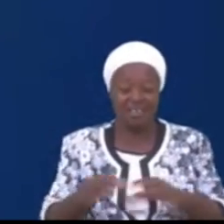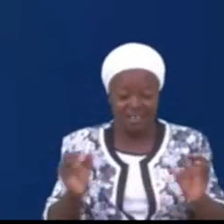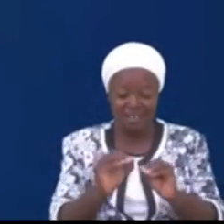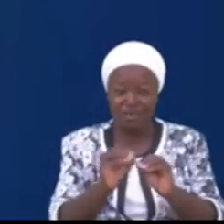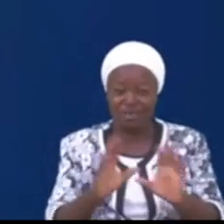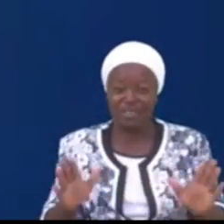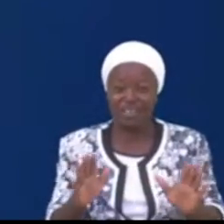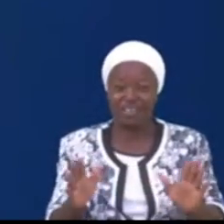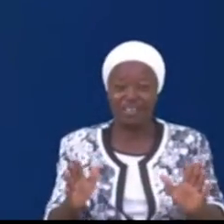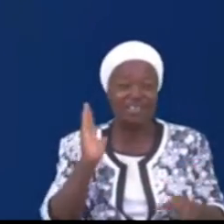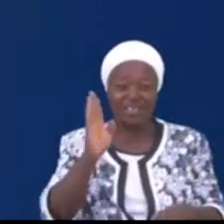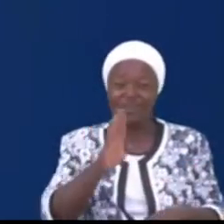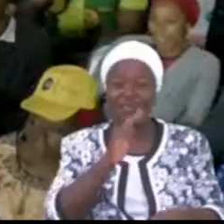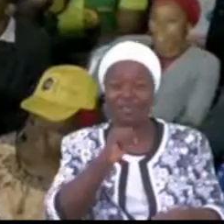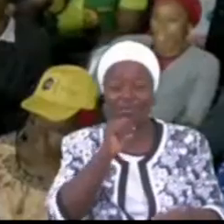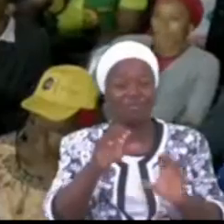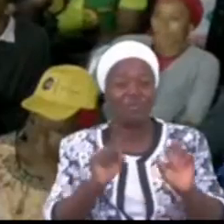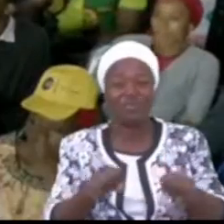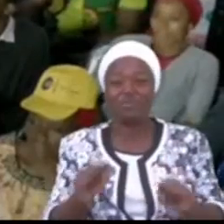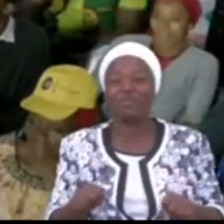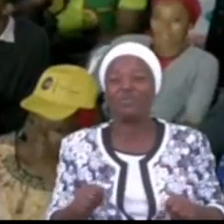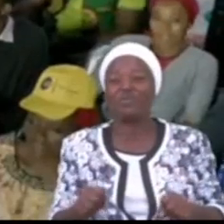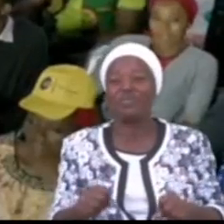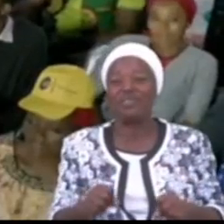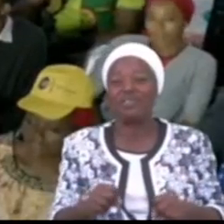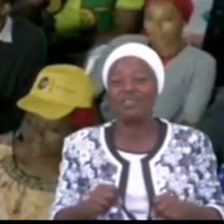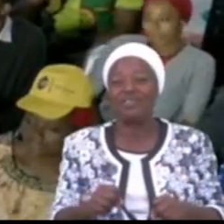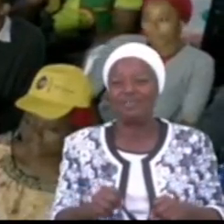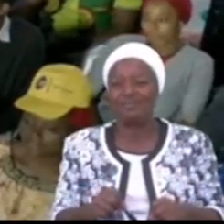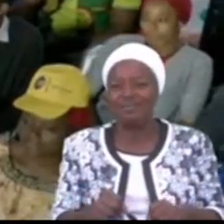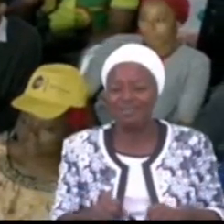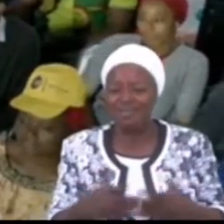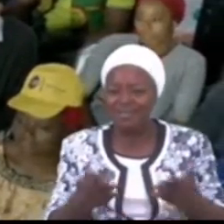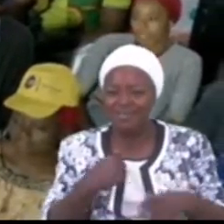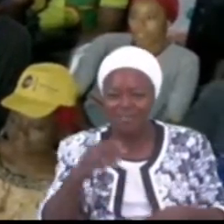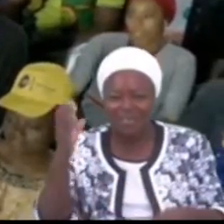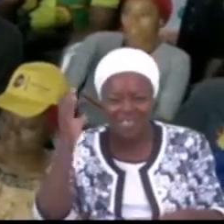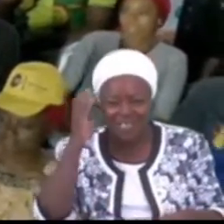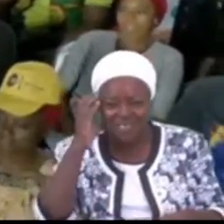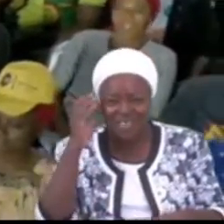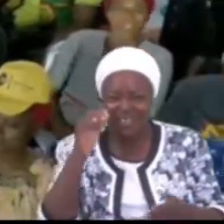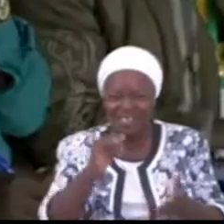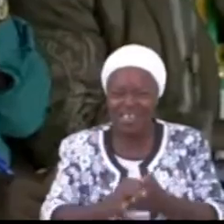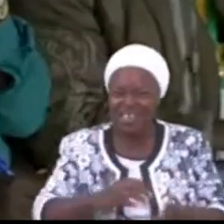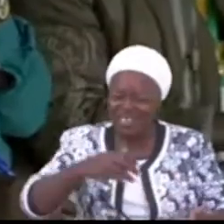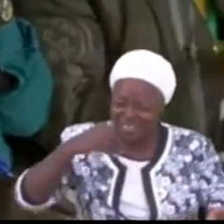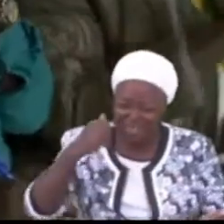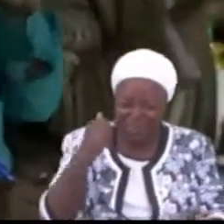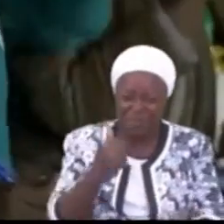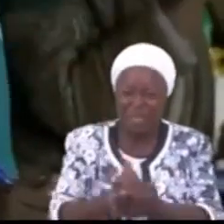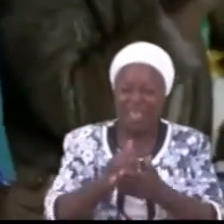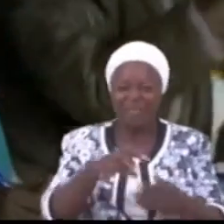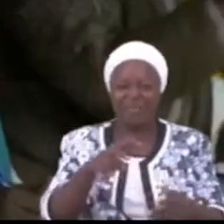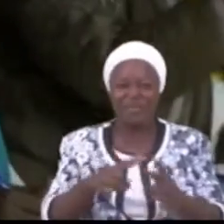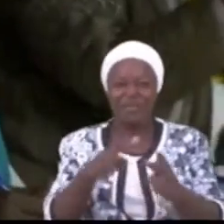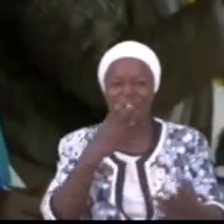nothing shall be impossible. Let me hear the Alpha location. Amen. And